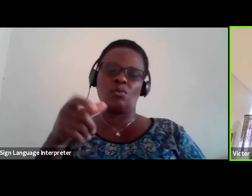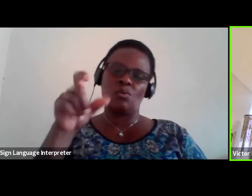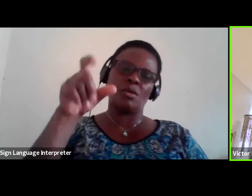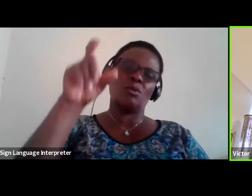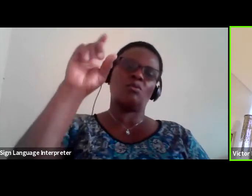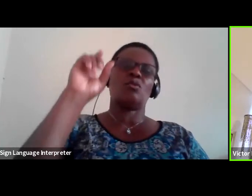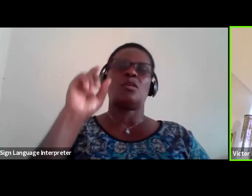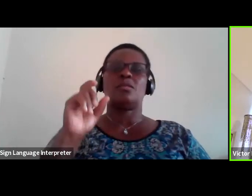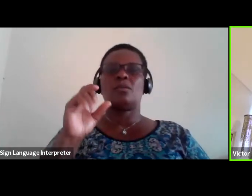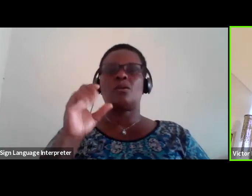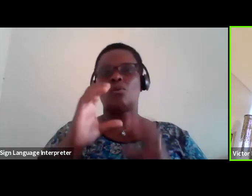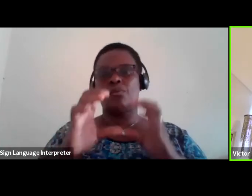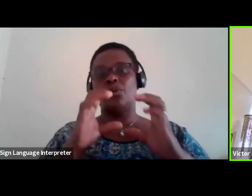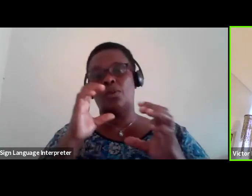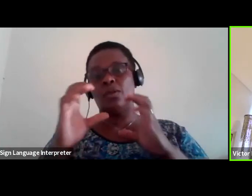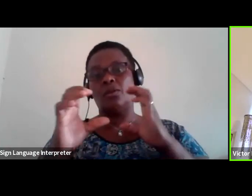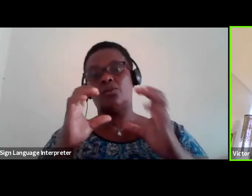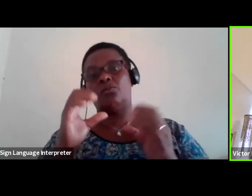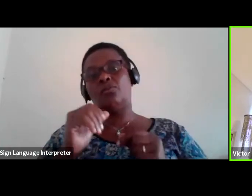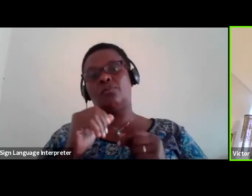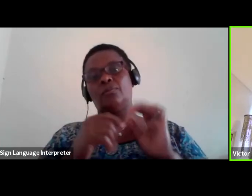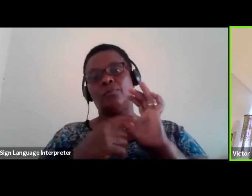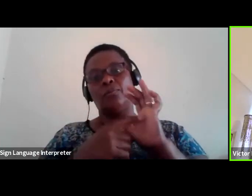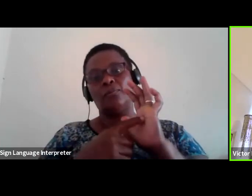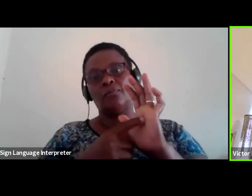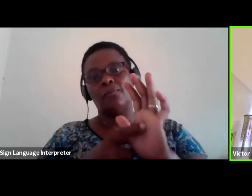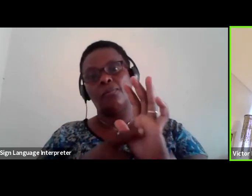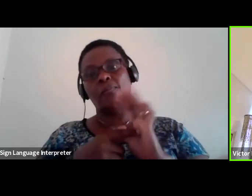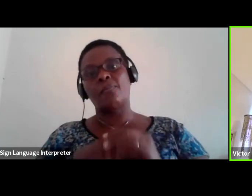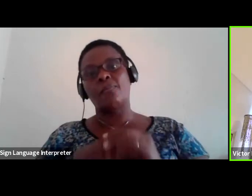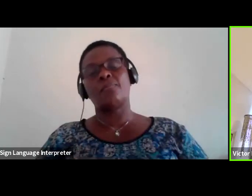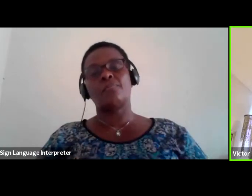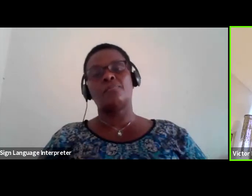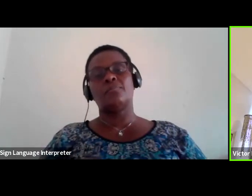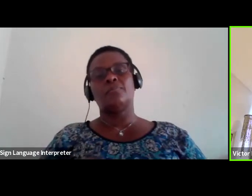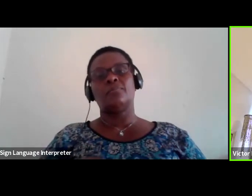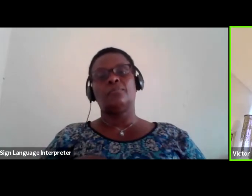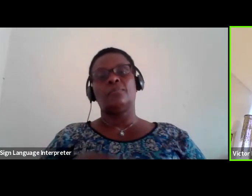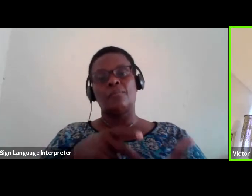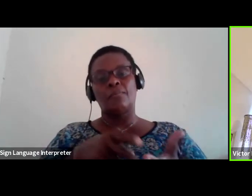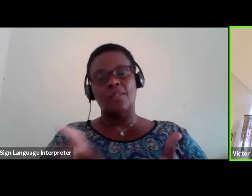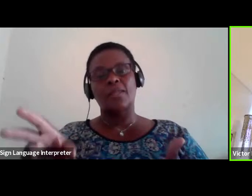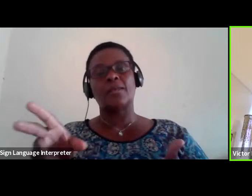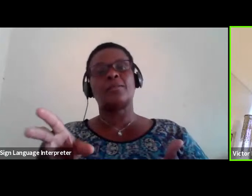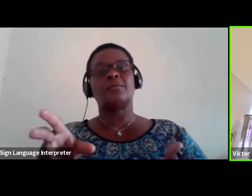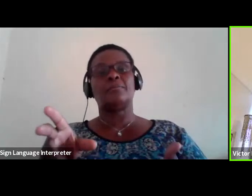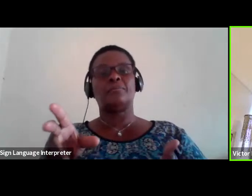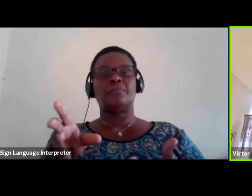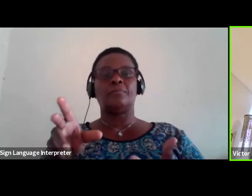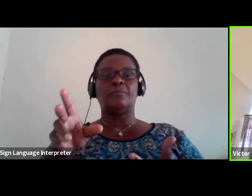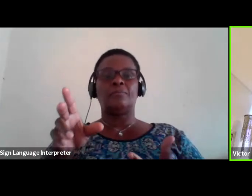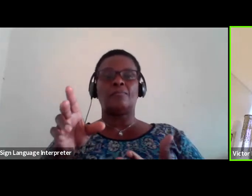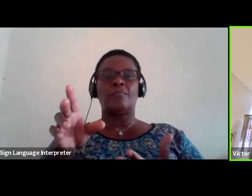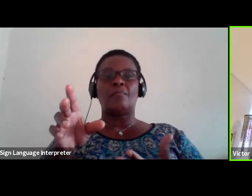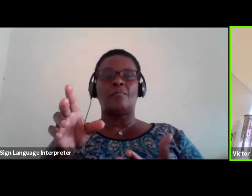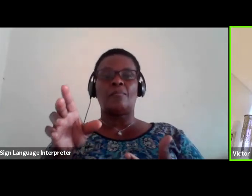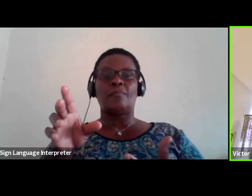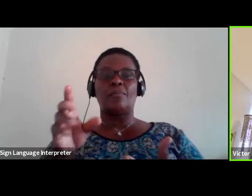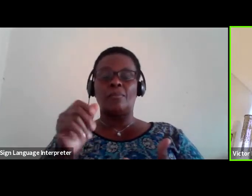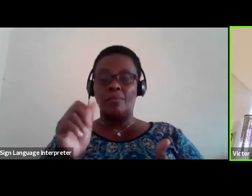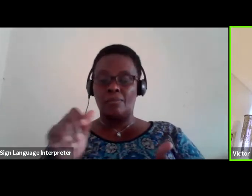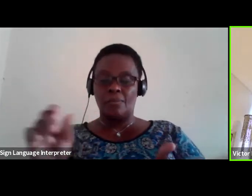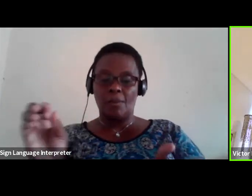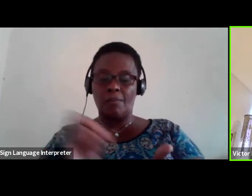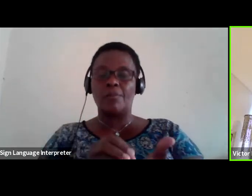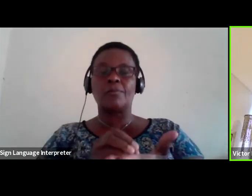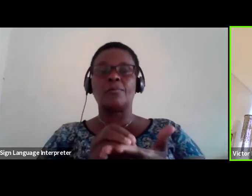communication, including purchasing security software, bundles, because you need to use encrypted services. So